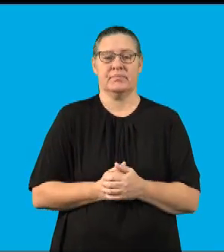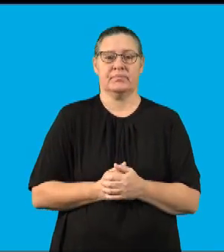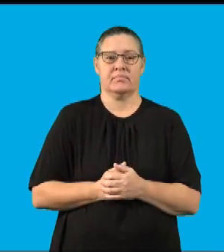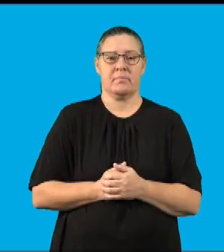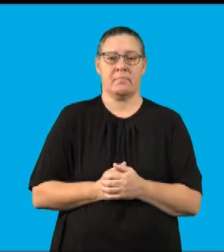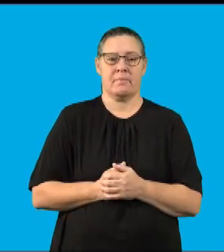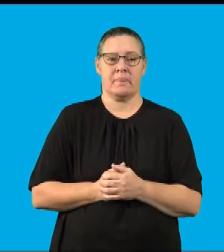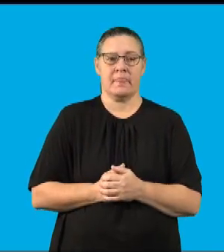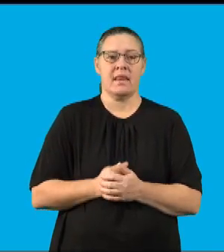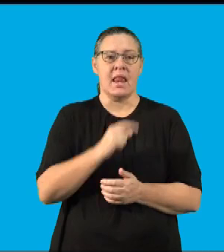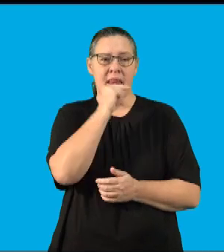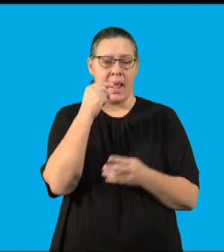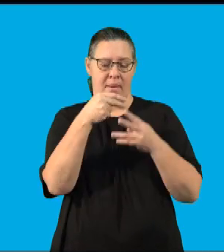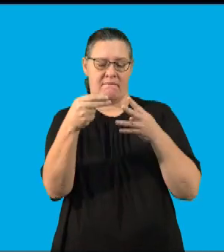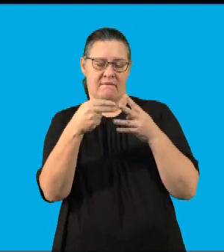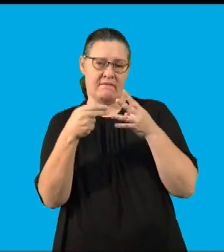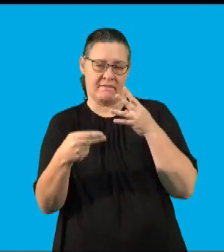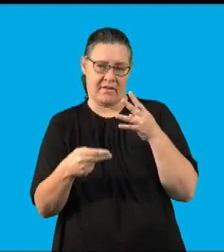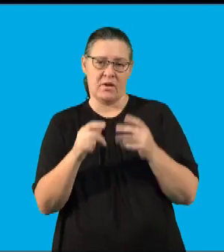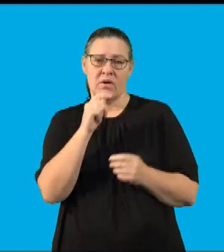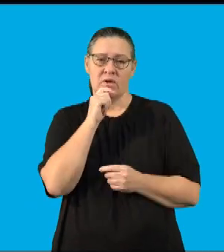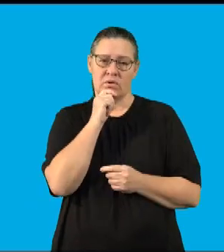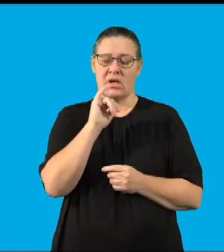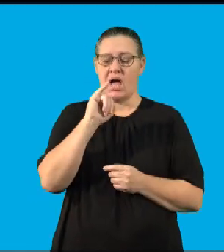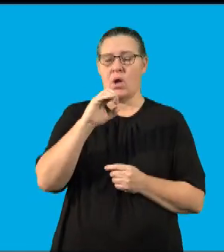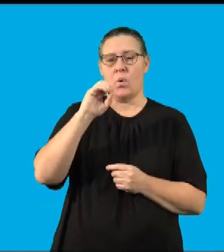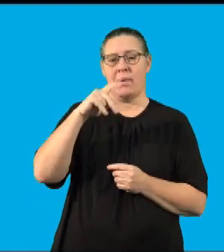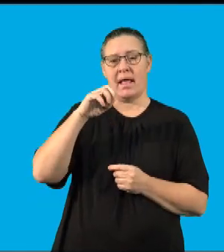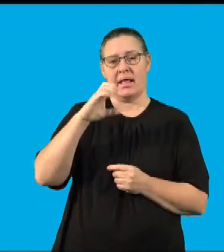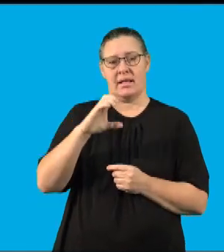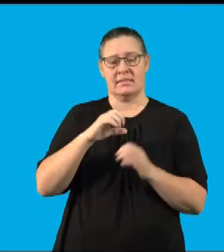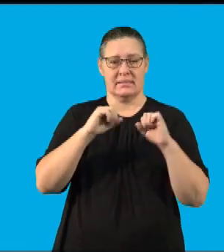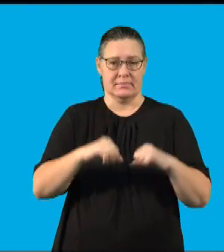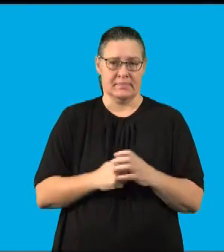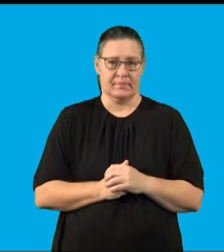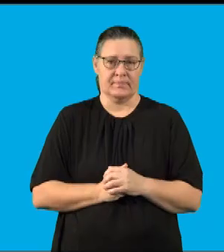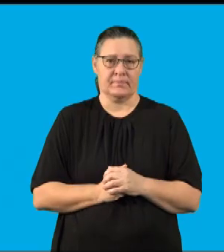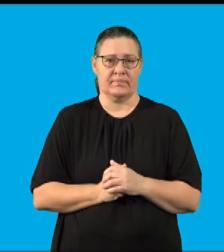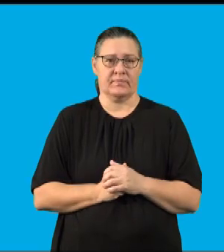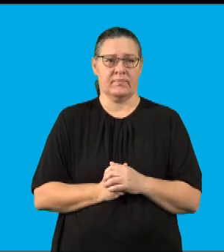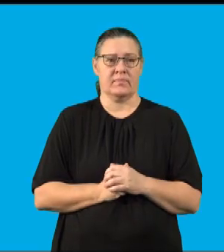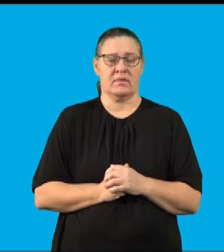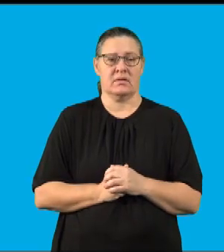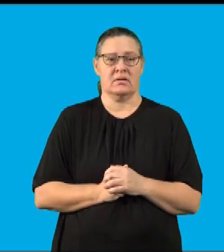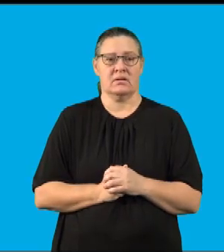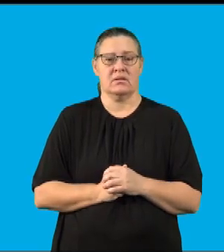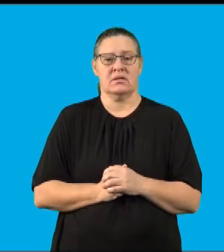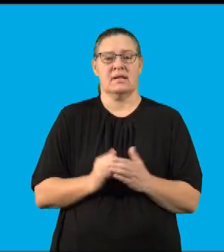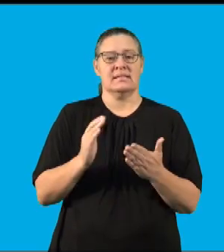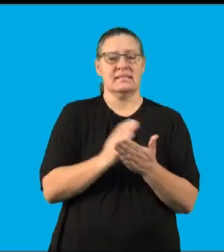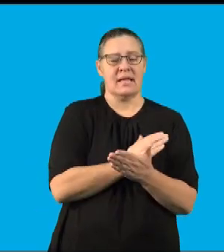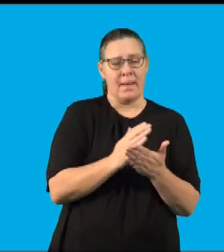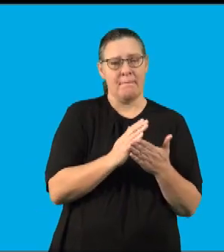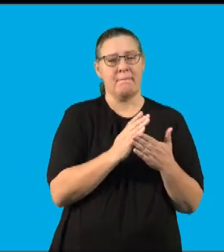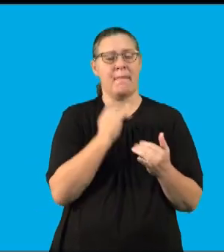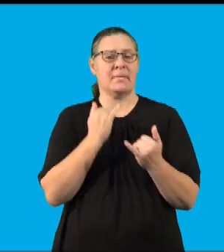to be able to draw and then name the organic molecules using the IUPAC naming system. So there